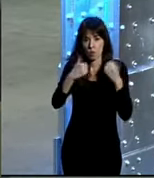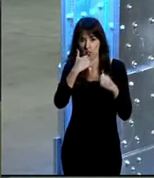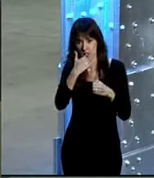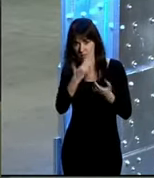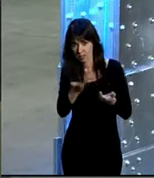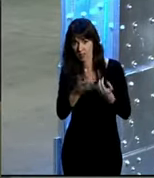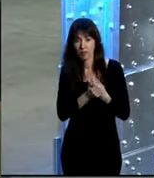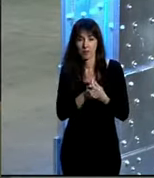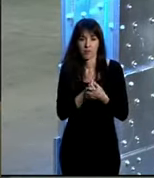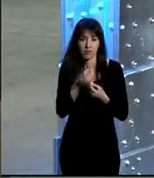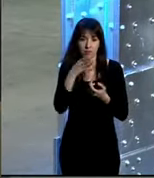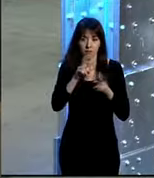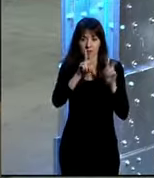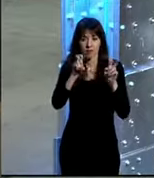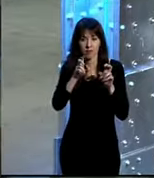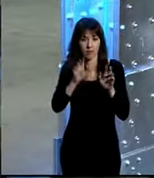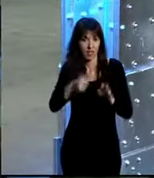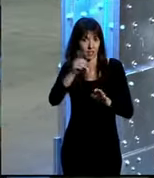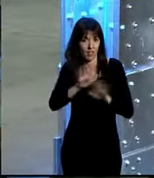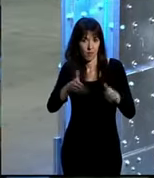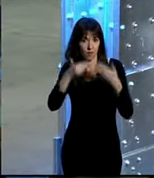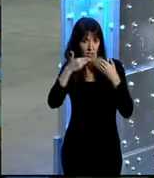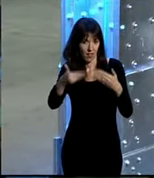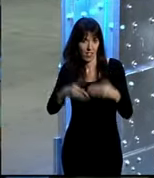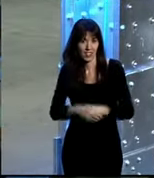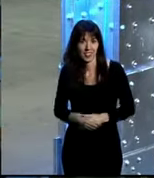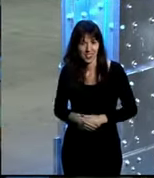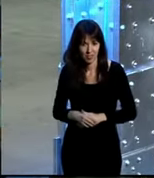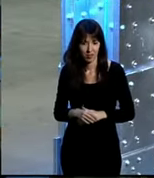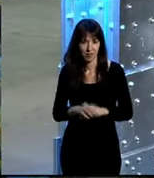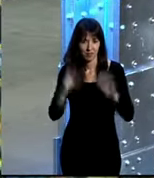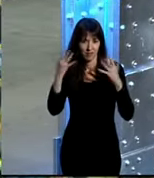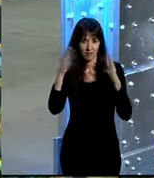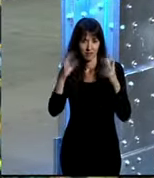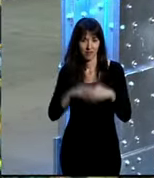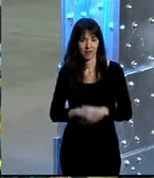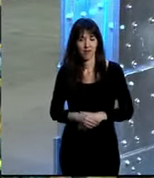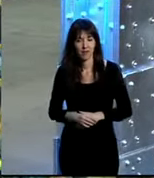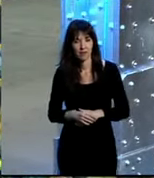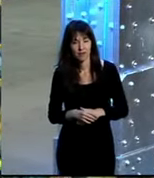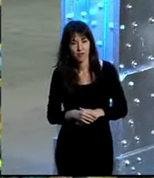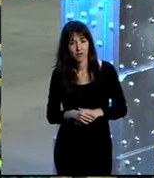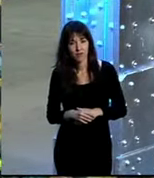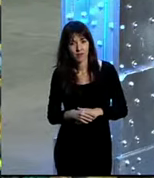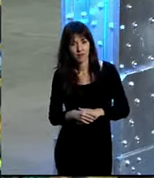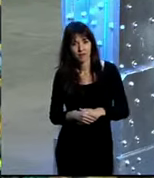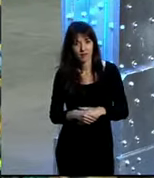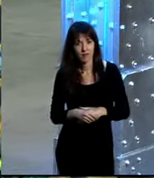it rolls into the house, and it shoots images, and it has a major role. So that was it. Thank you very much.